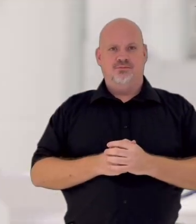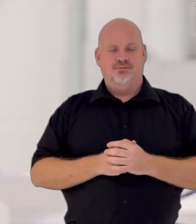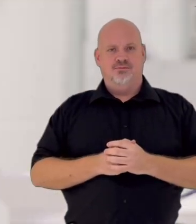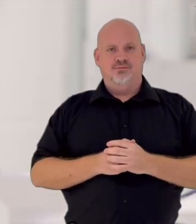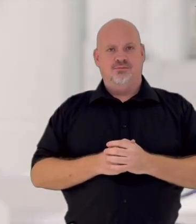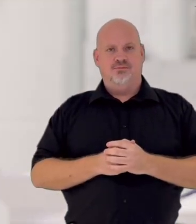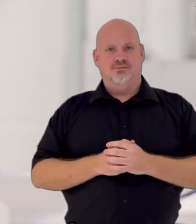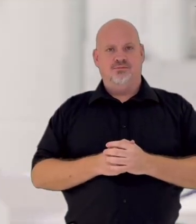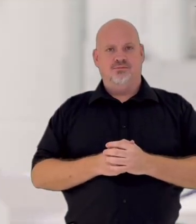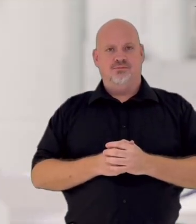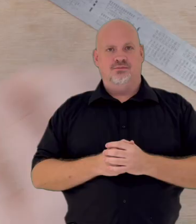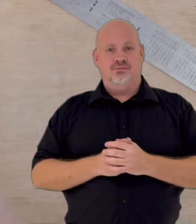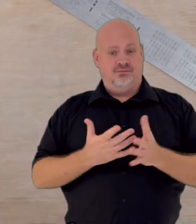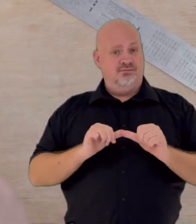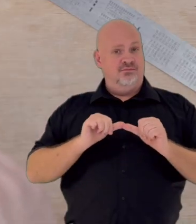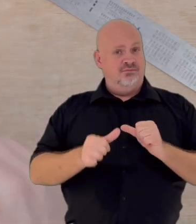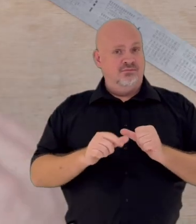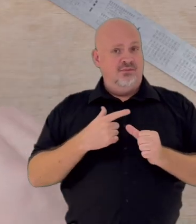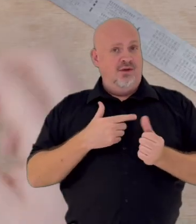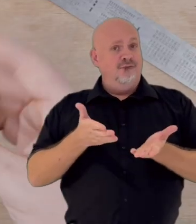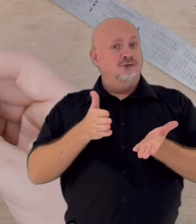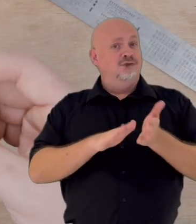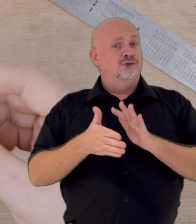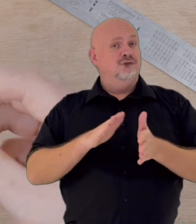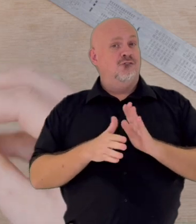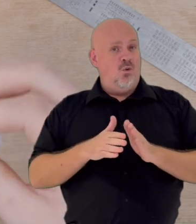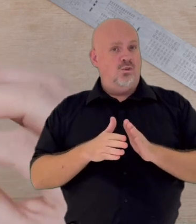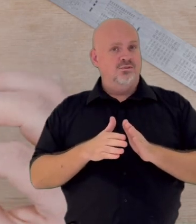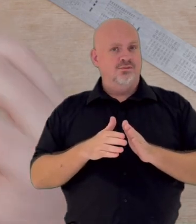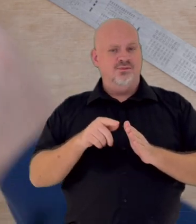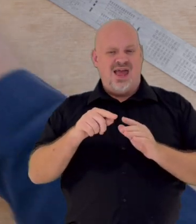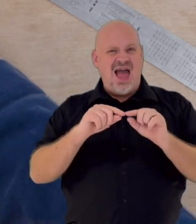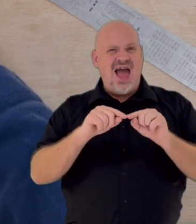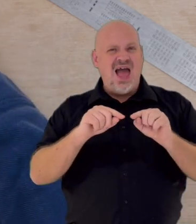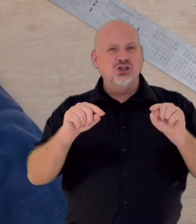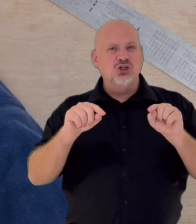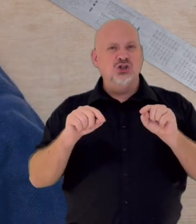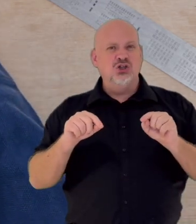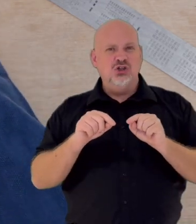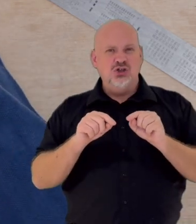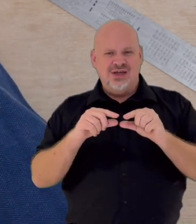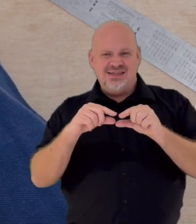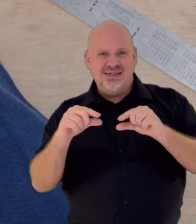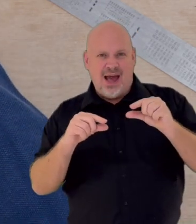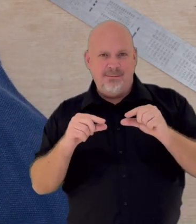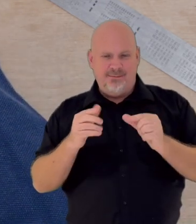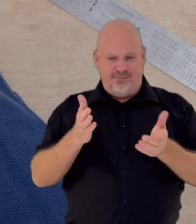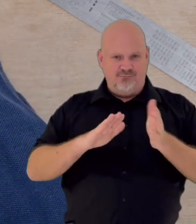So next we're going to fold all these edges, these little tabs, so that we can